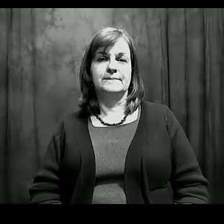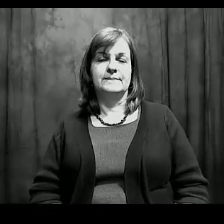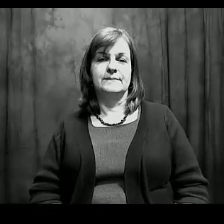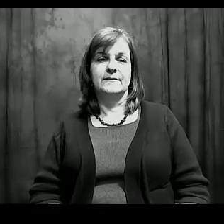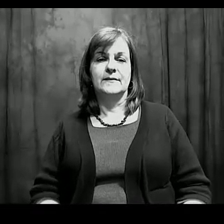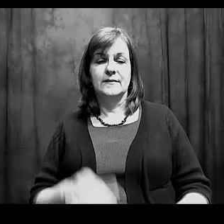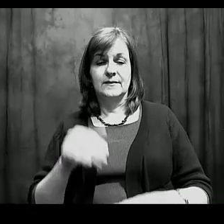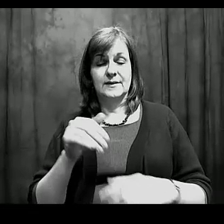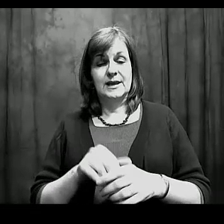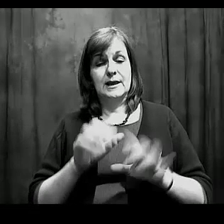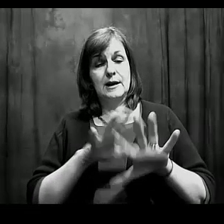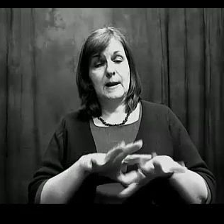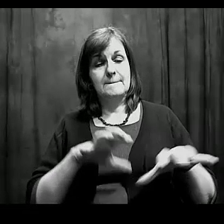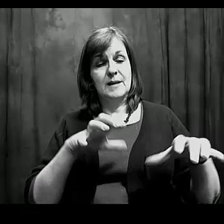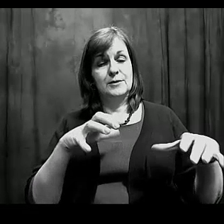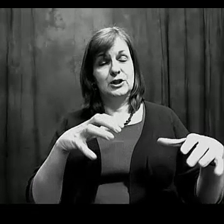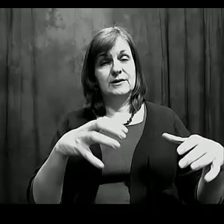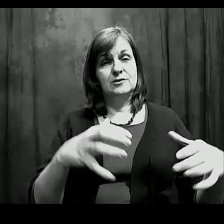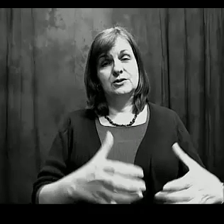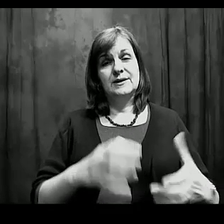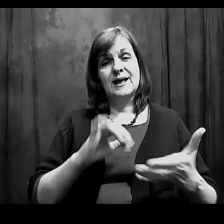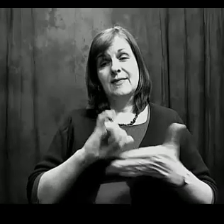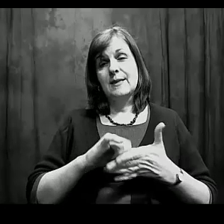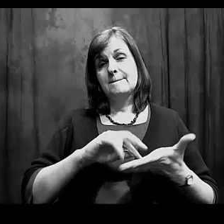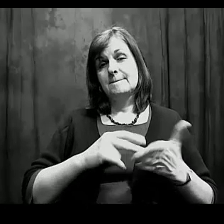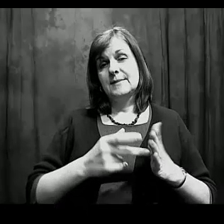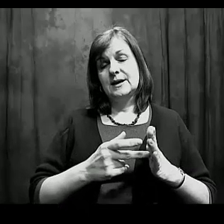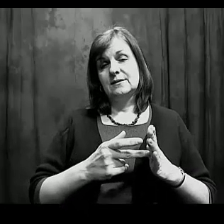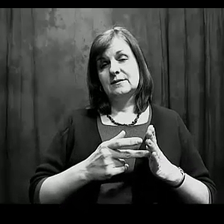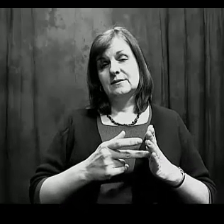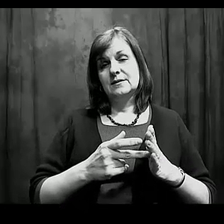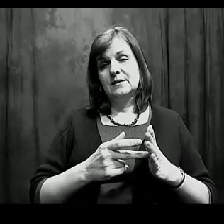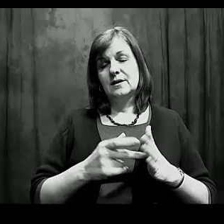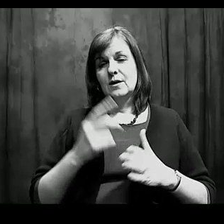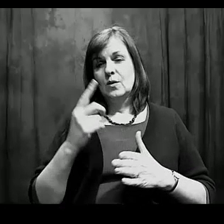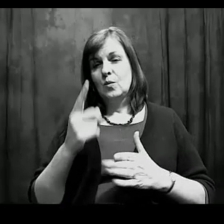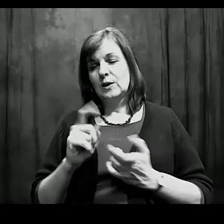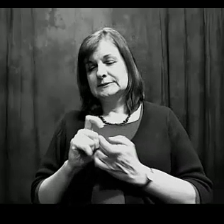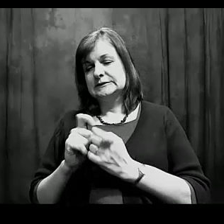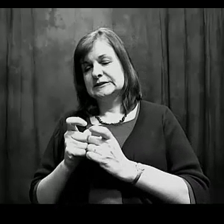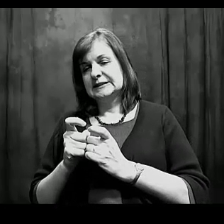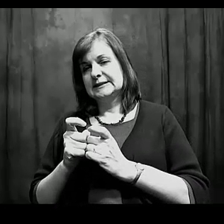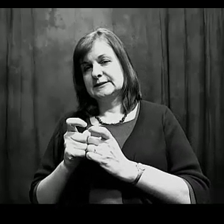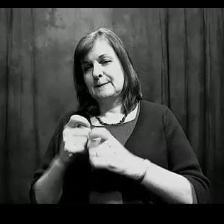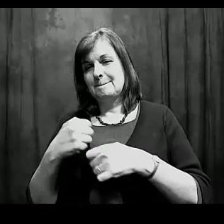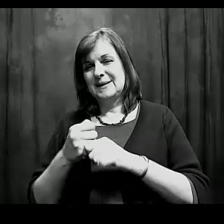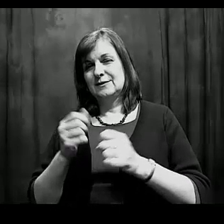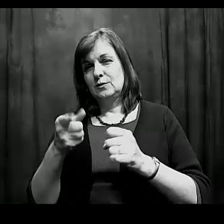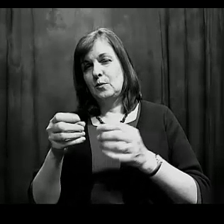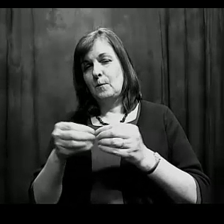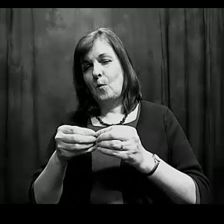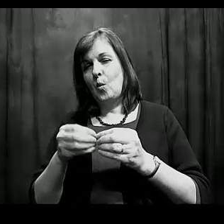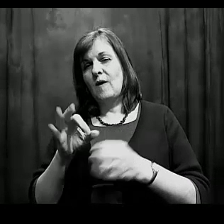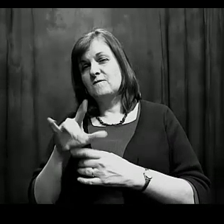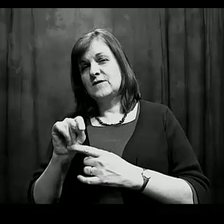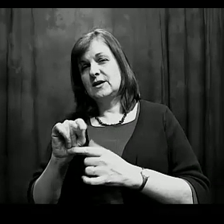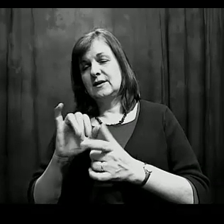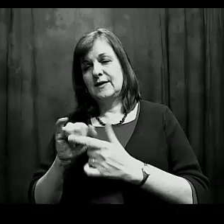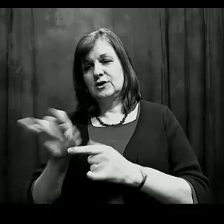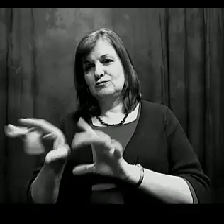And in populations, this typically means that you're favoring some adaptation that makes you more